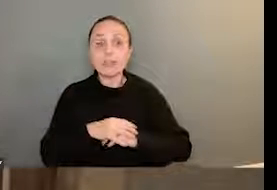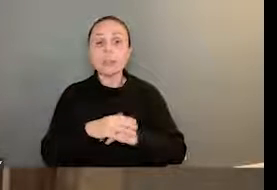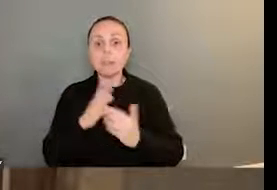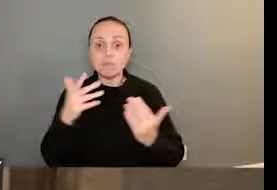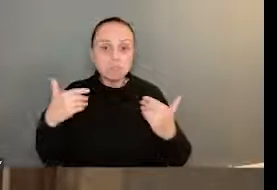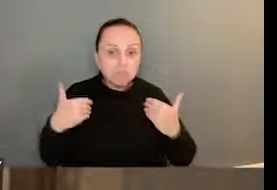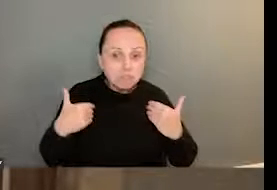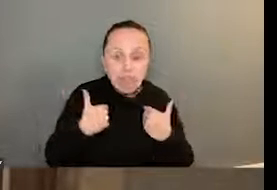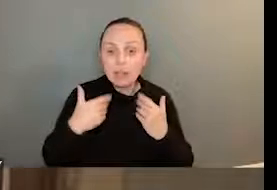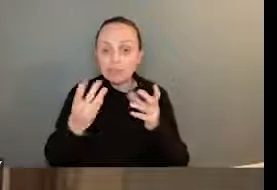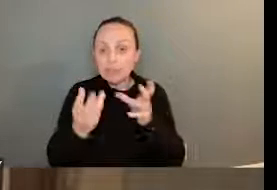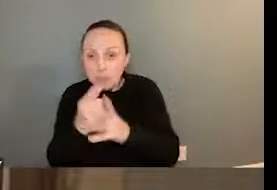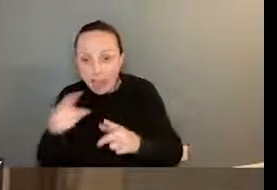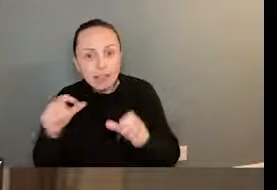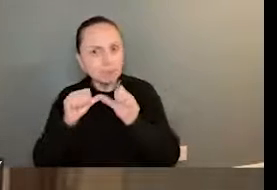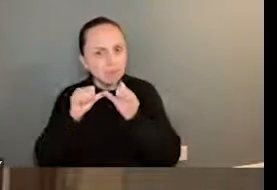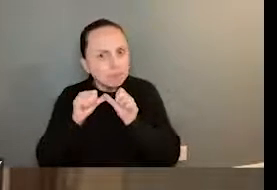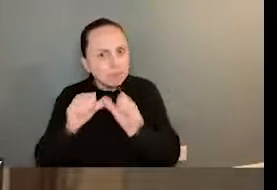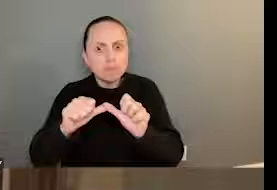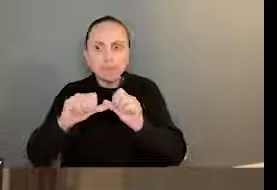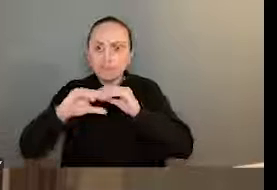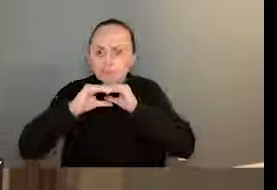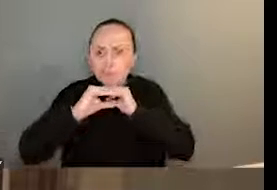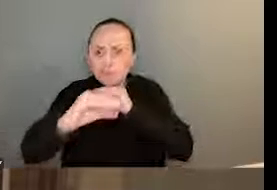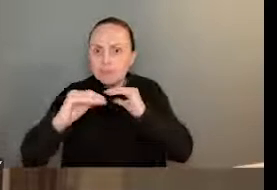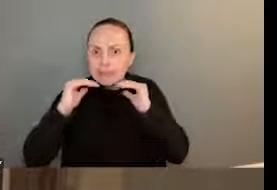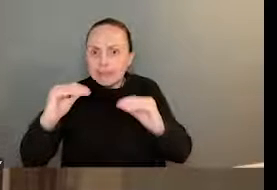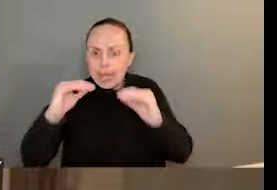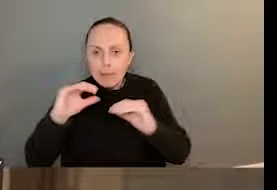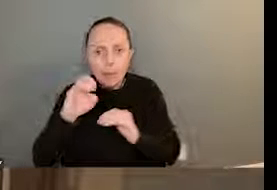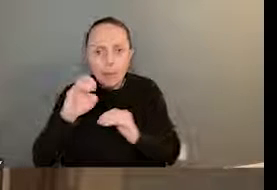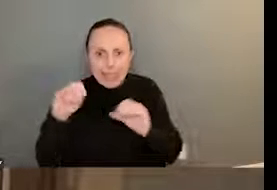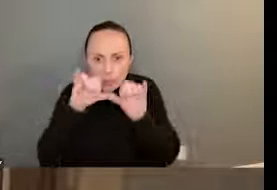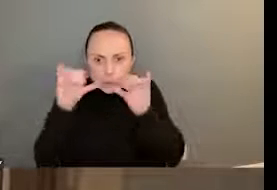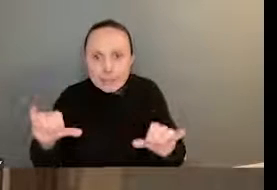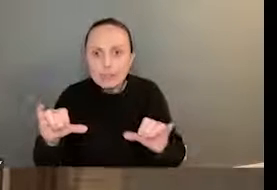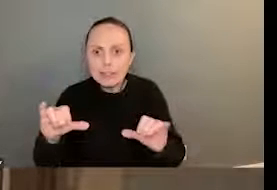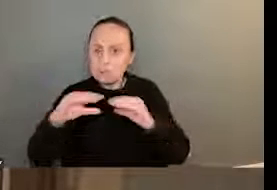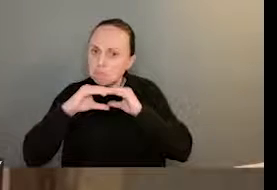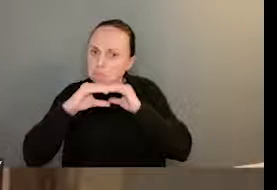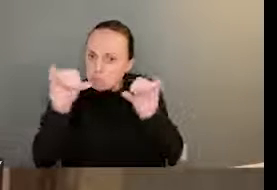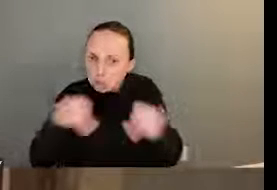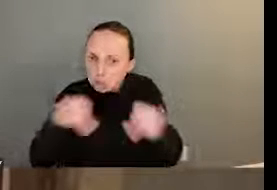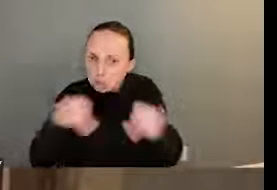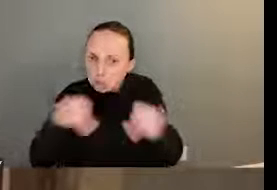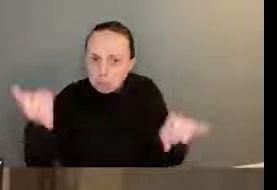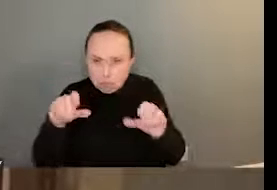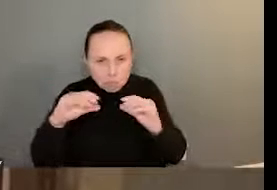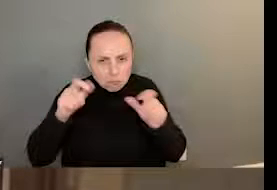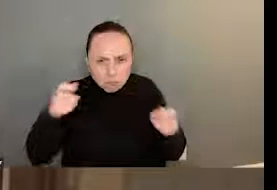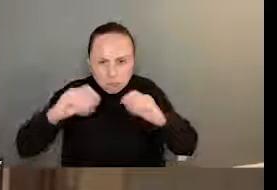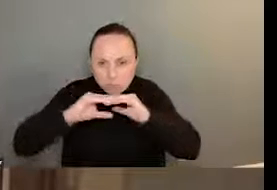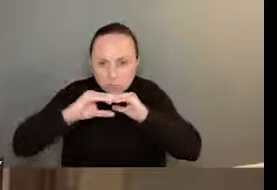that constitute a stable ecosystem that remain and stay in homeostasis. This ability to